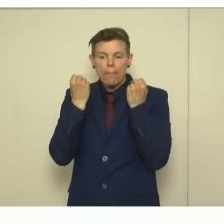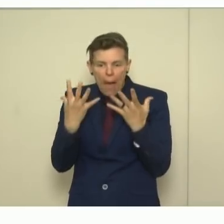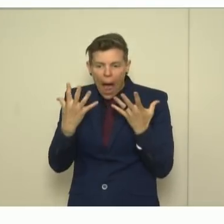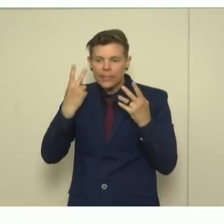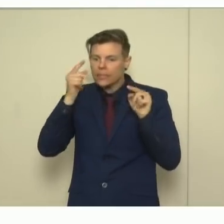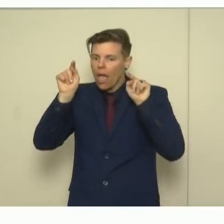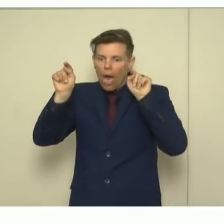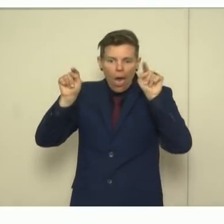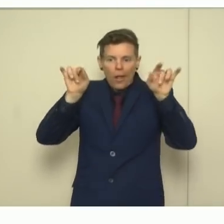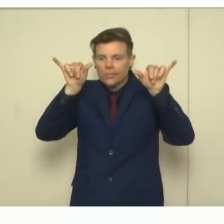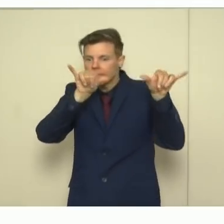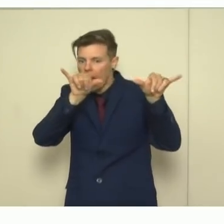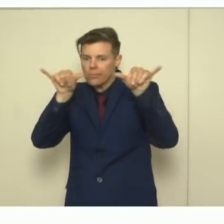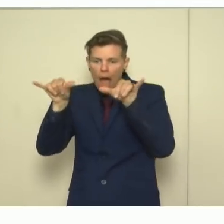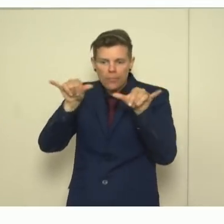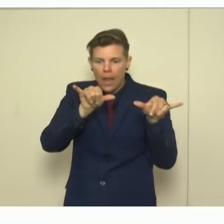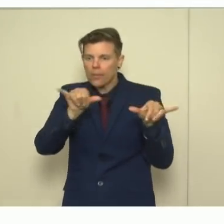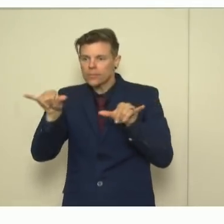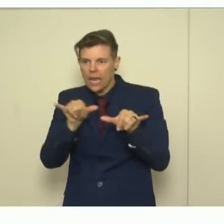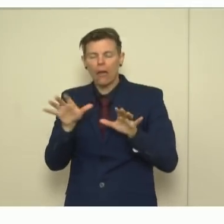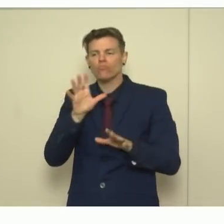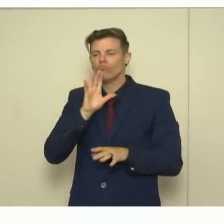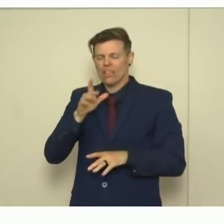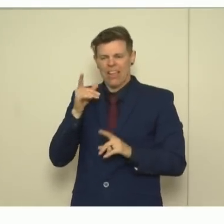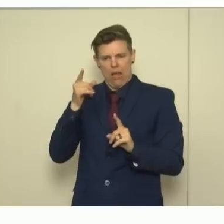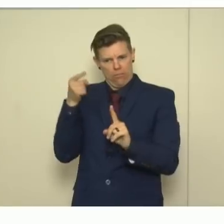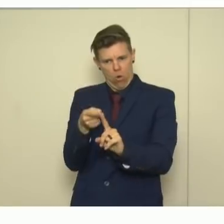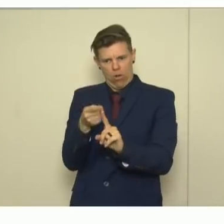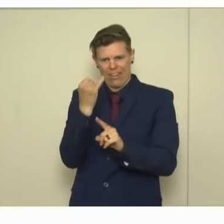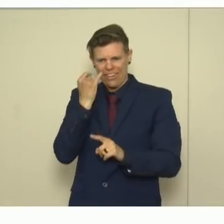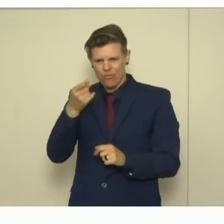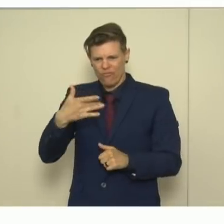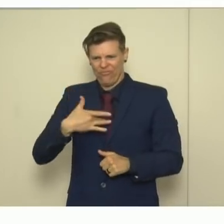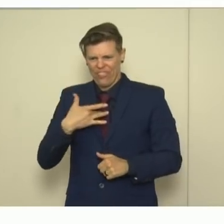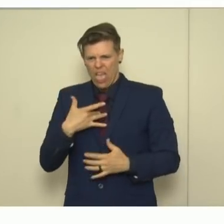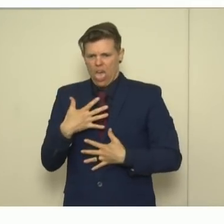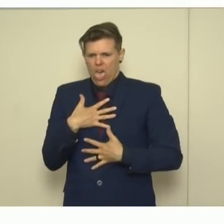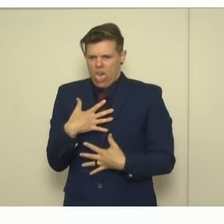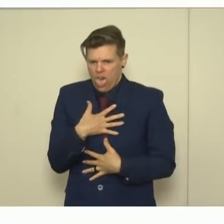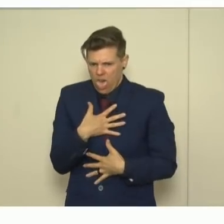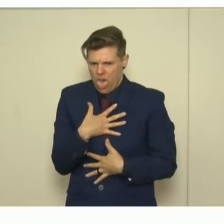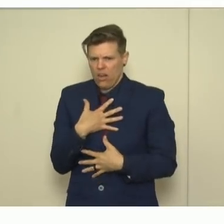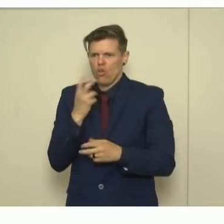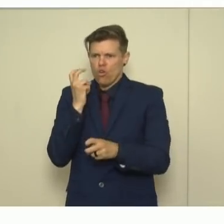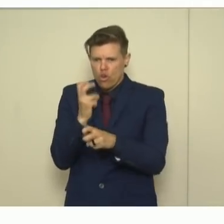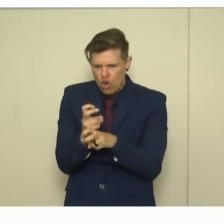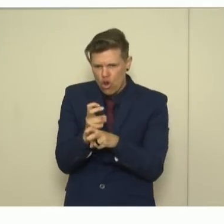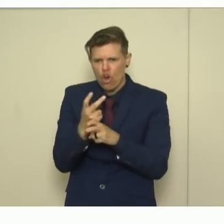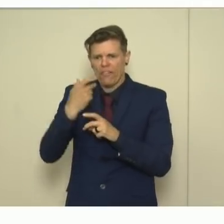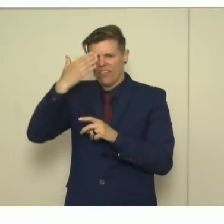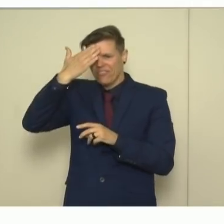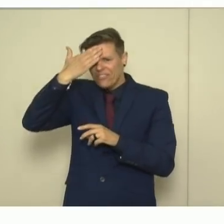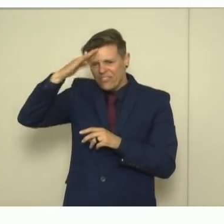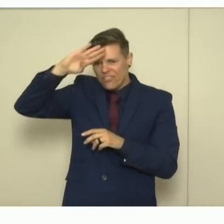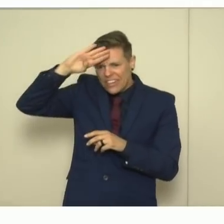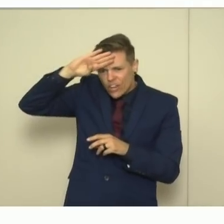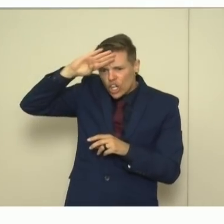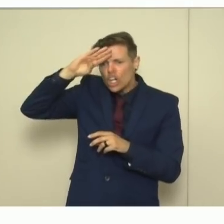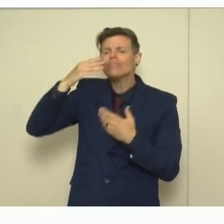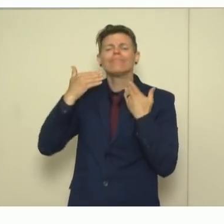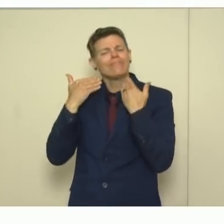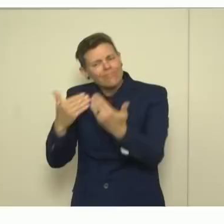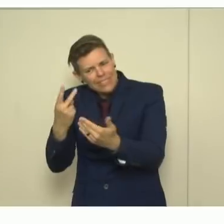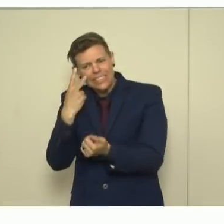illness this fall, please get medical attention, please be evaluated, and of course online at the DOH website you can see where you can